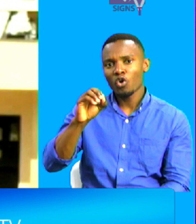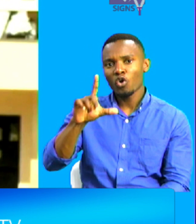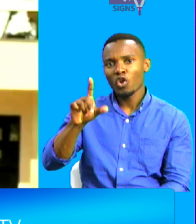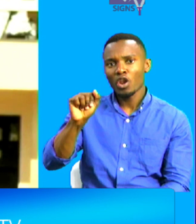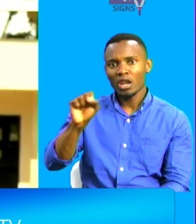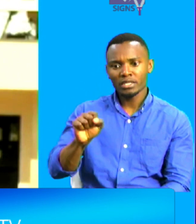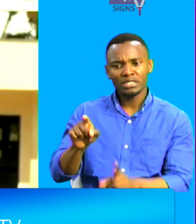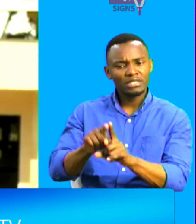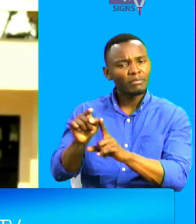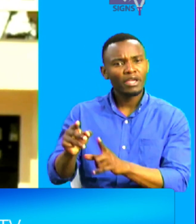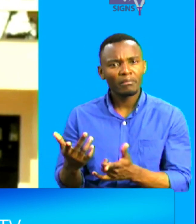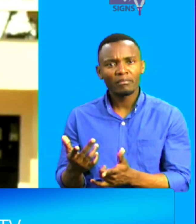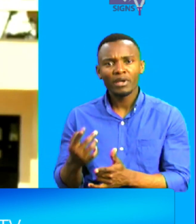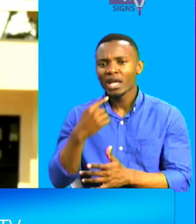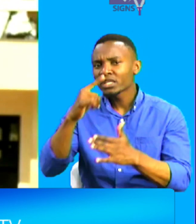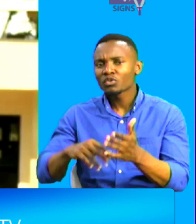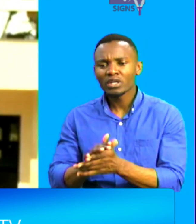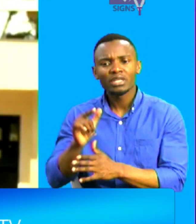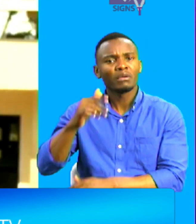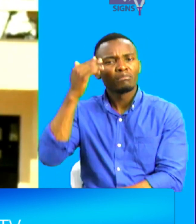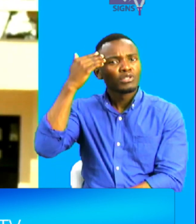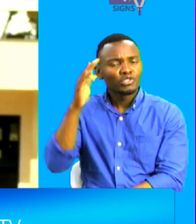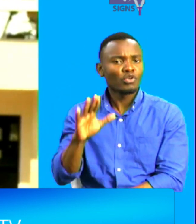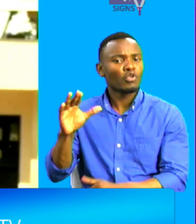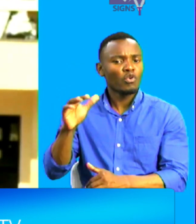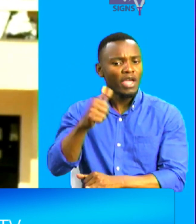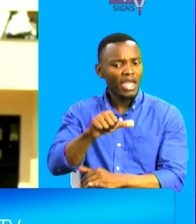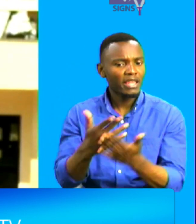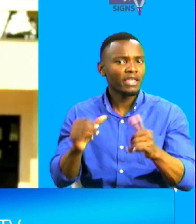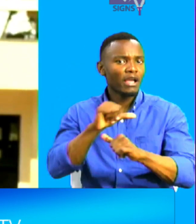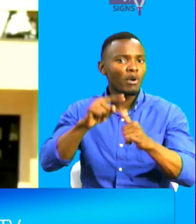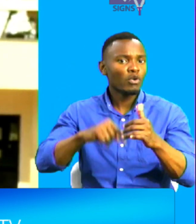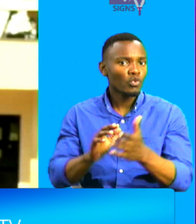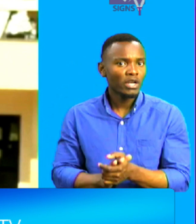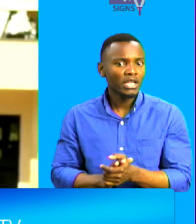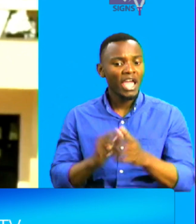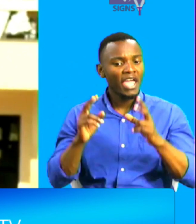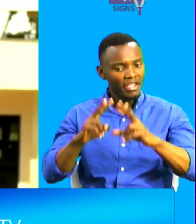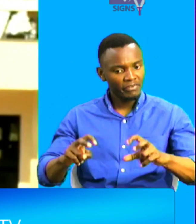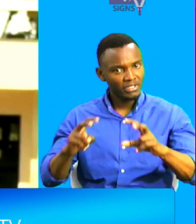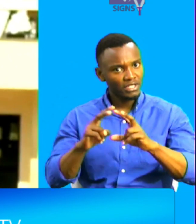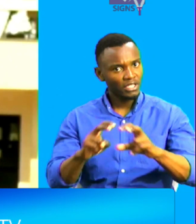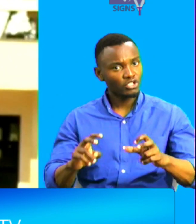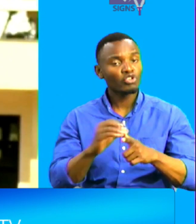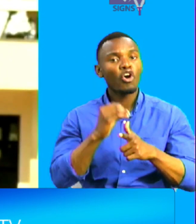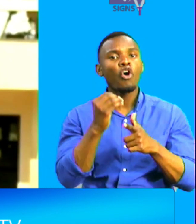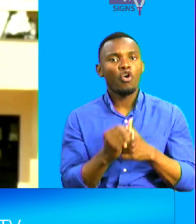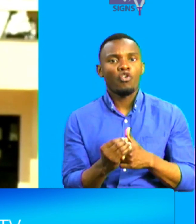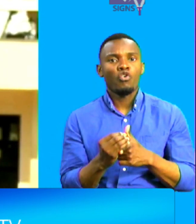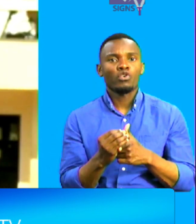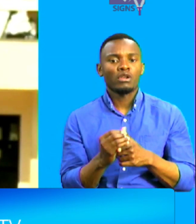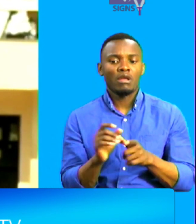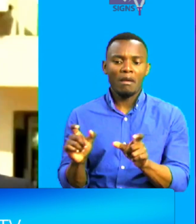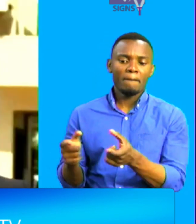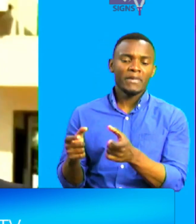He confesses not knowing anything about either the investigation or the